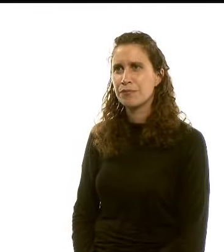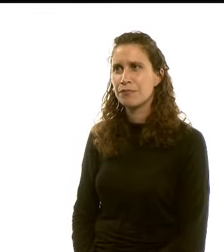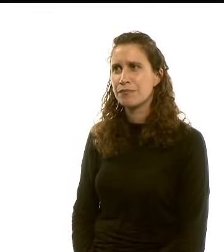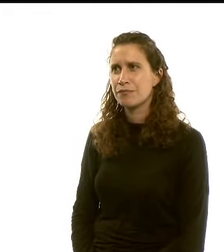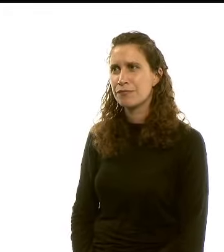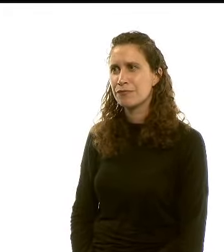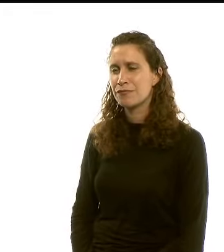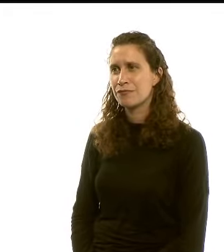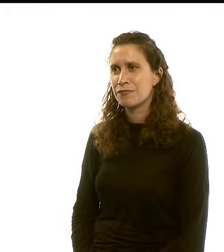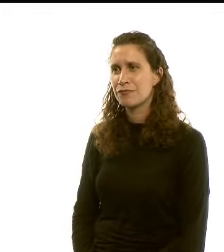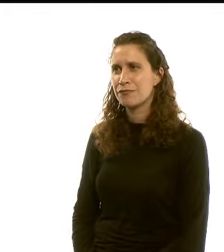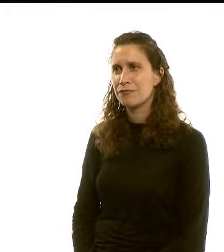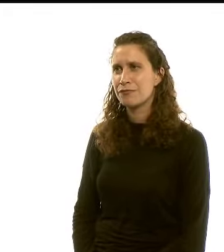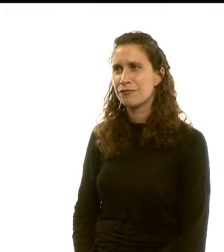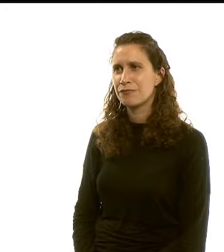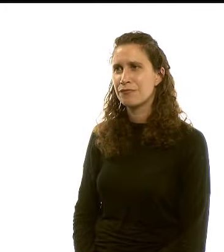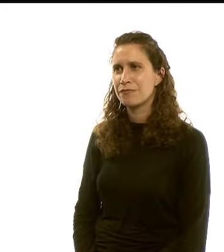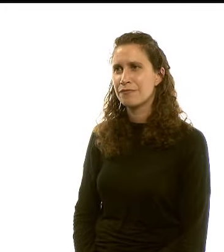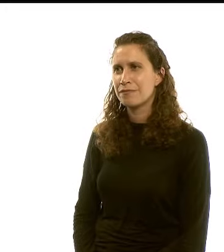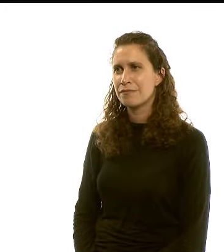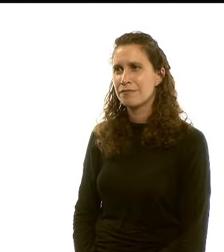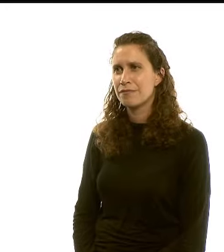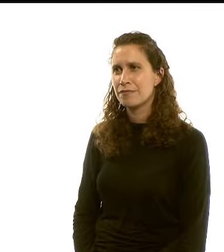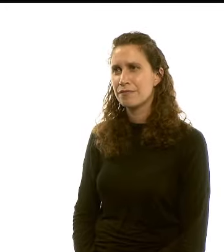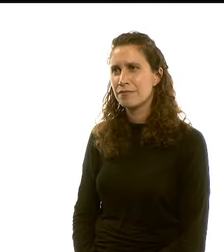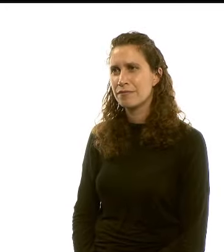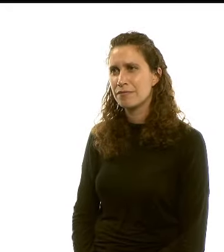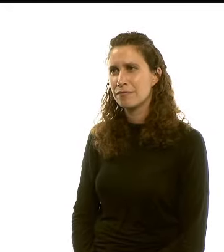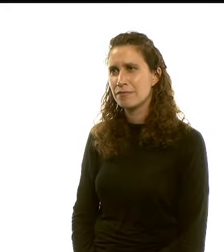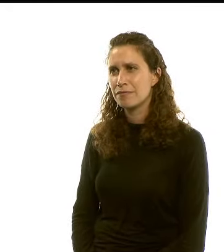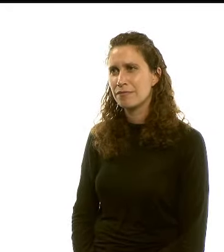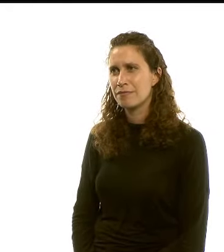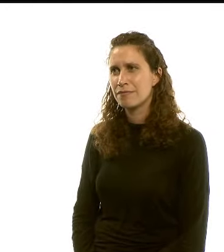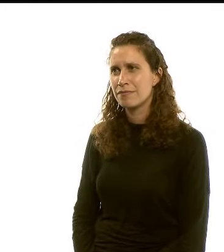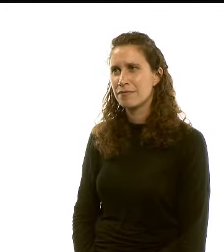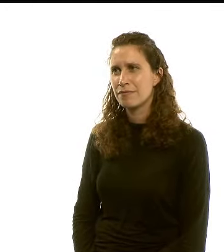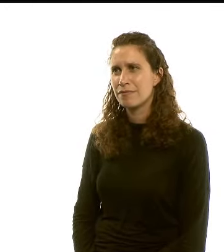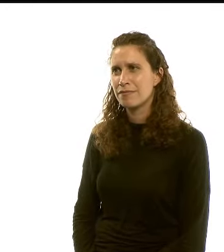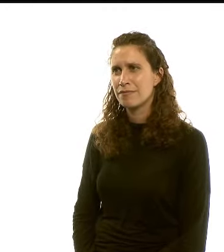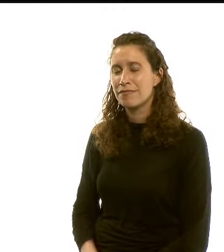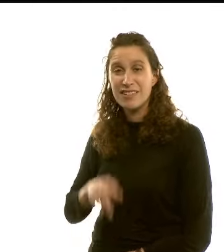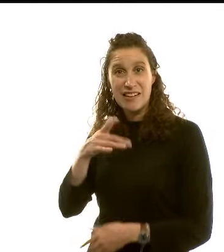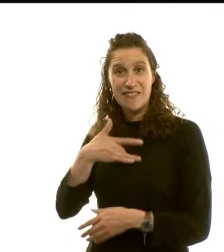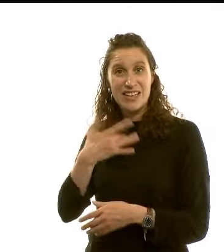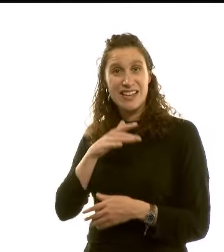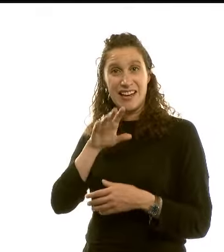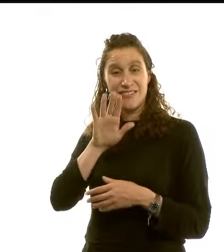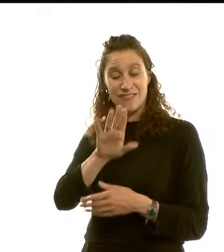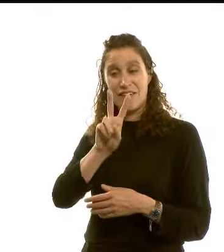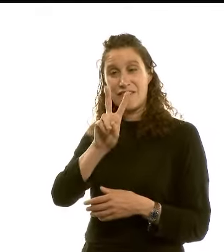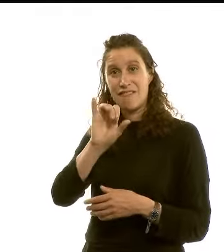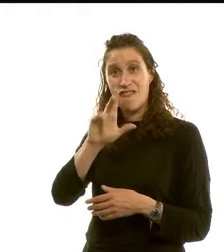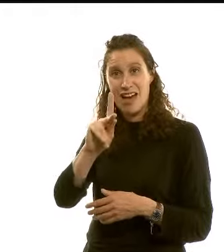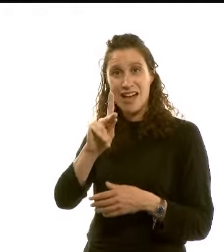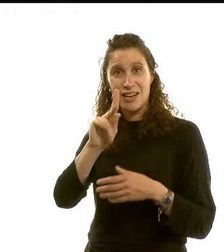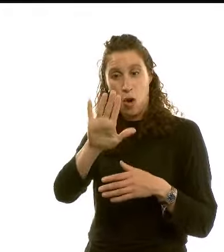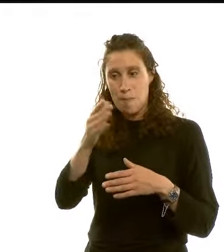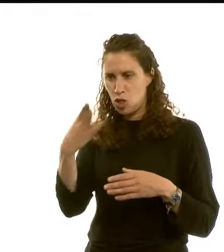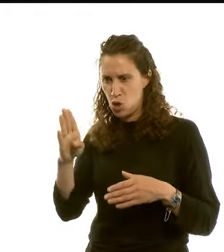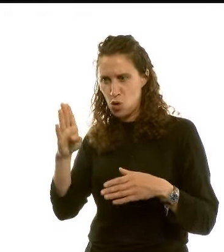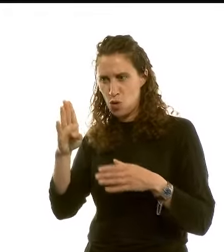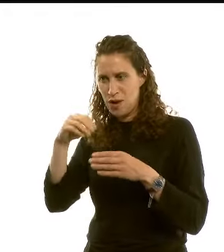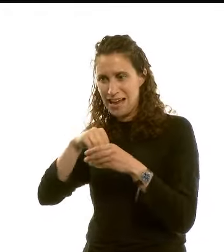Yeah? I don't. Okay. This one. I feel like yours is coordinating, Vic, with your outfit. Yeah, that's the idea. Loads of people have been in blue today. It's like we all got a